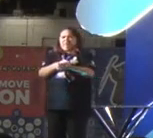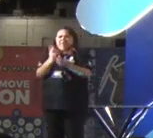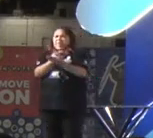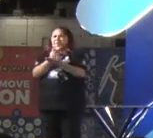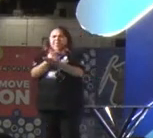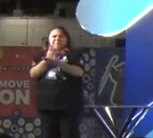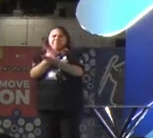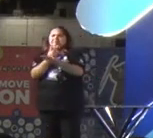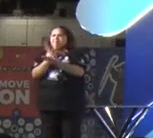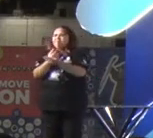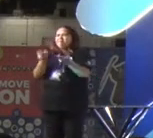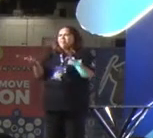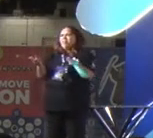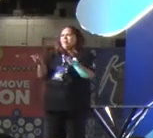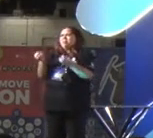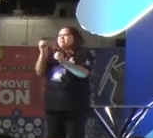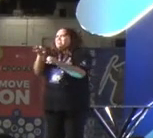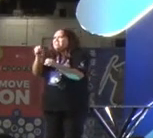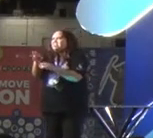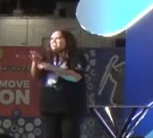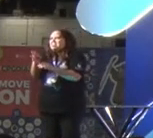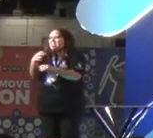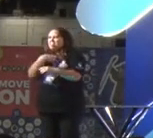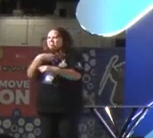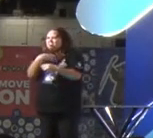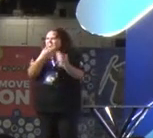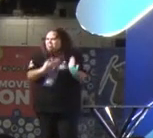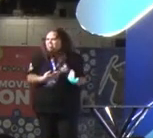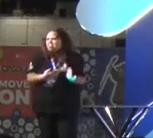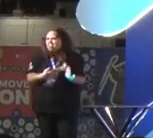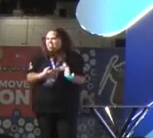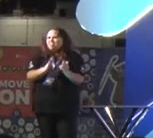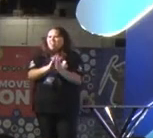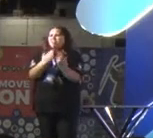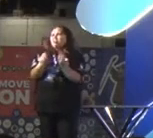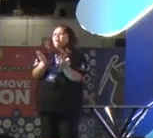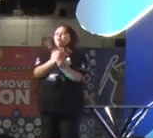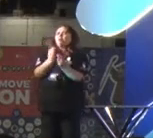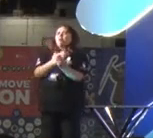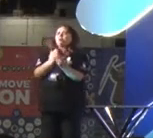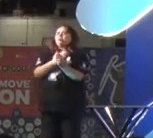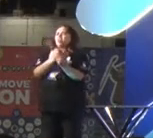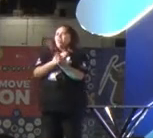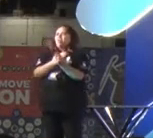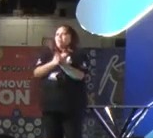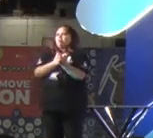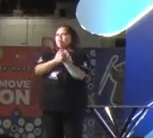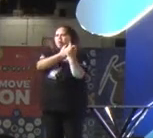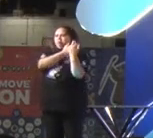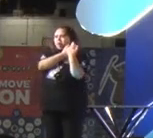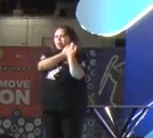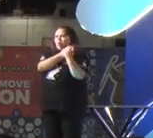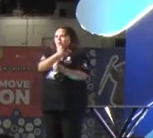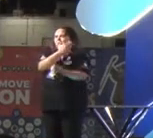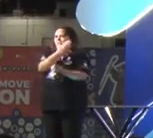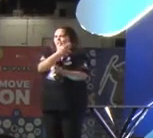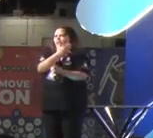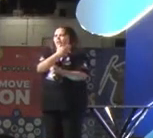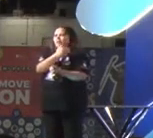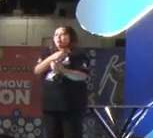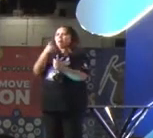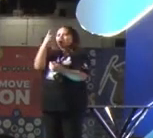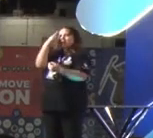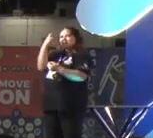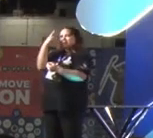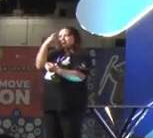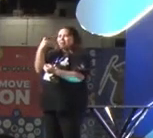to children. There were textbooks and sci-fi, but there was a lot of resistance to the idea of a high-level scientist